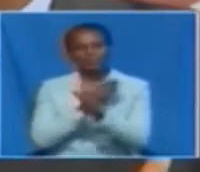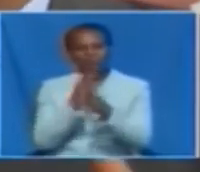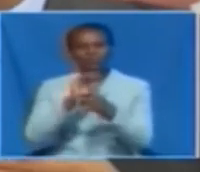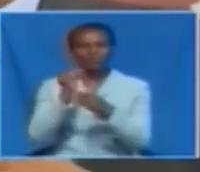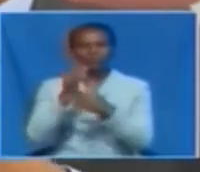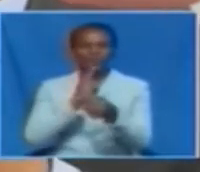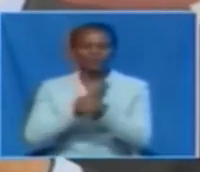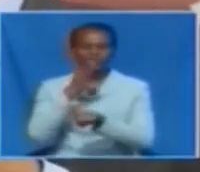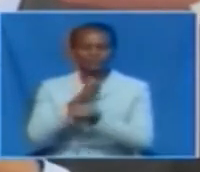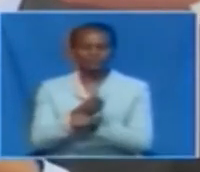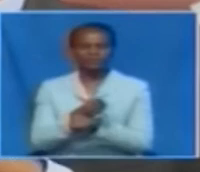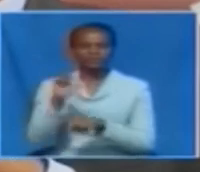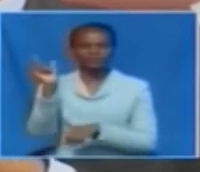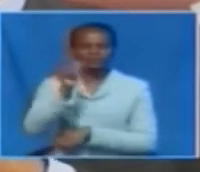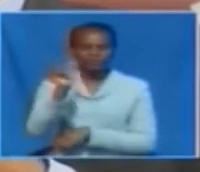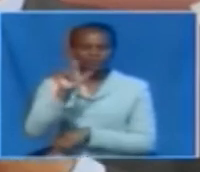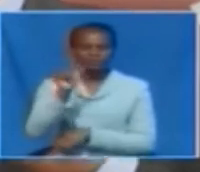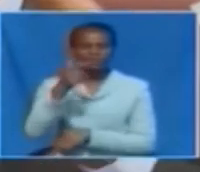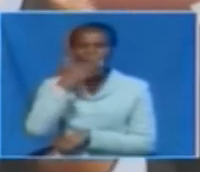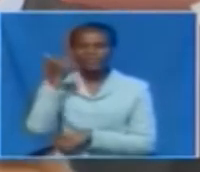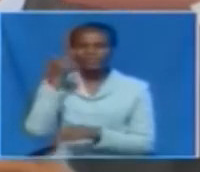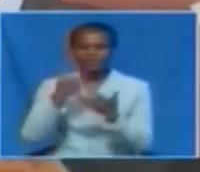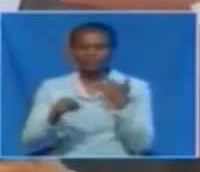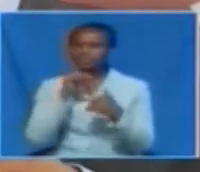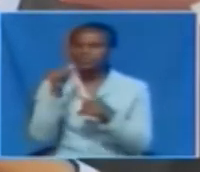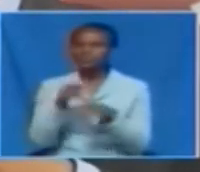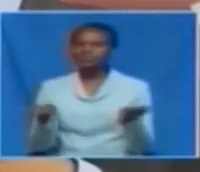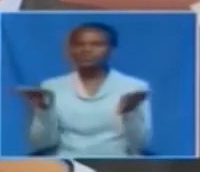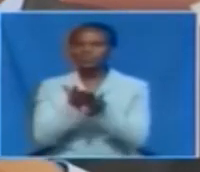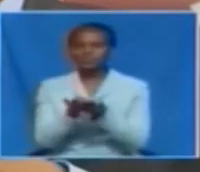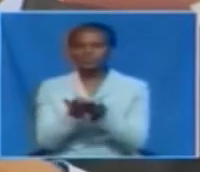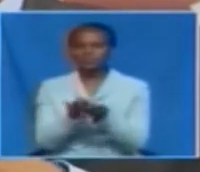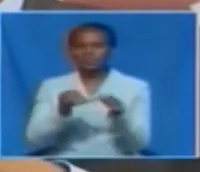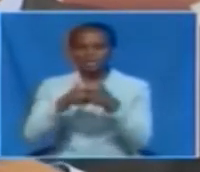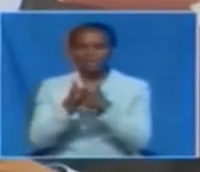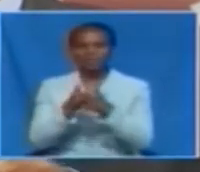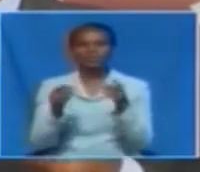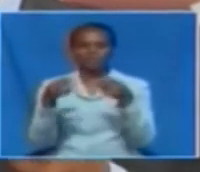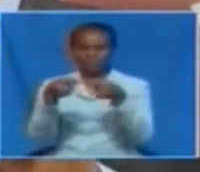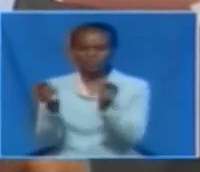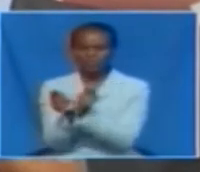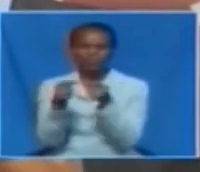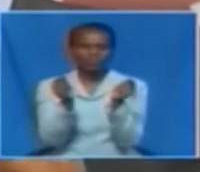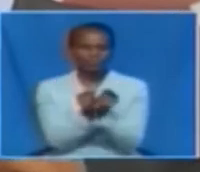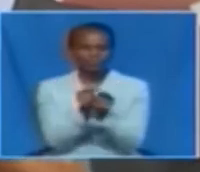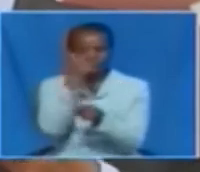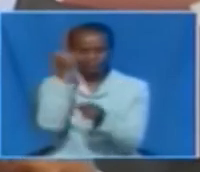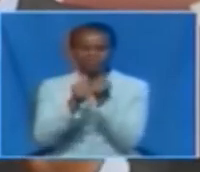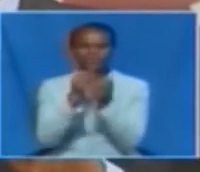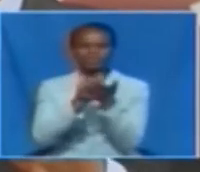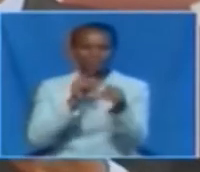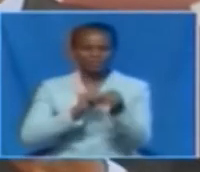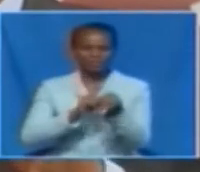after, MMD should not be closed to the concept of alliances. Because at some point, the